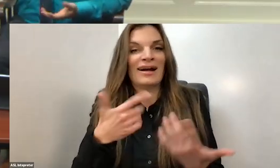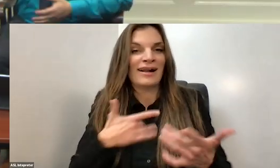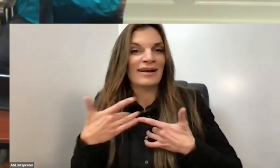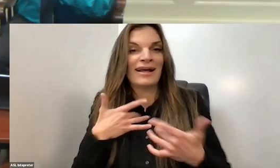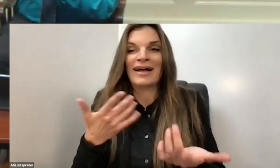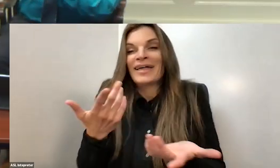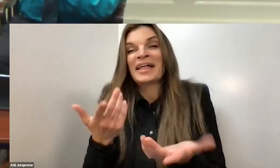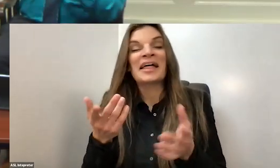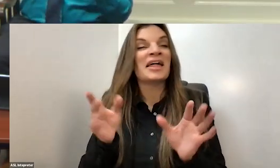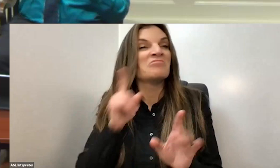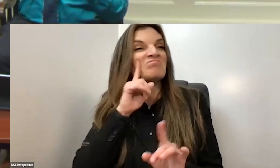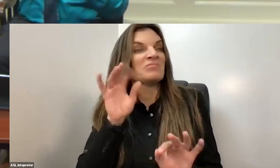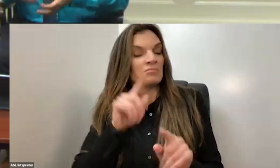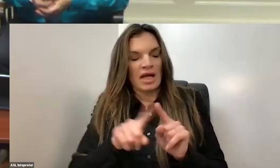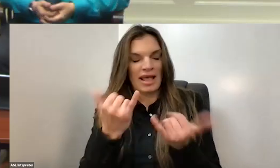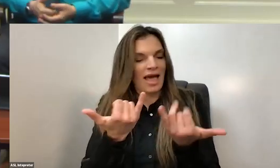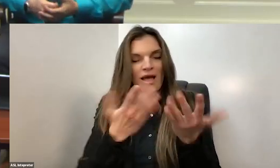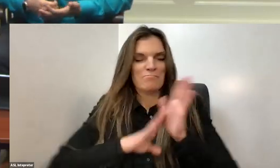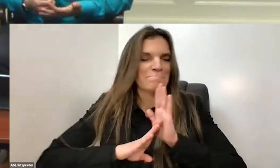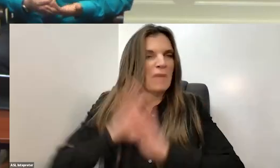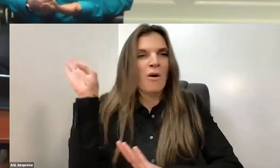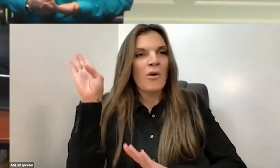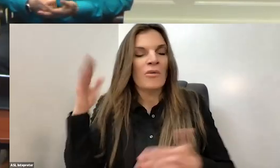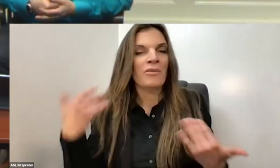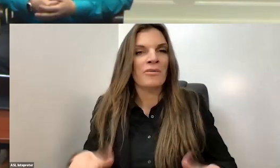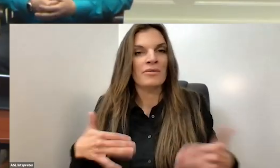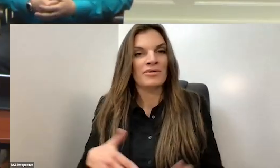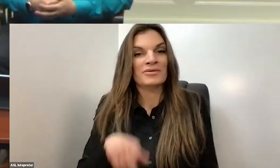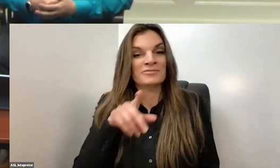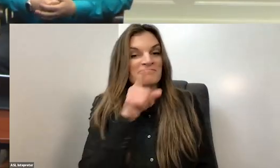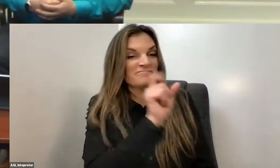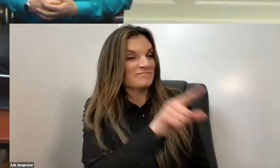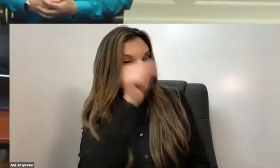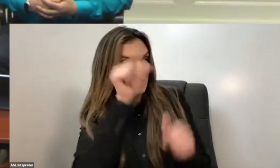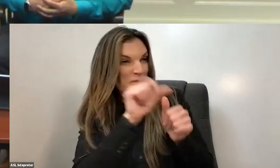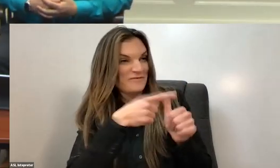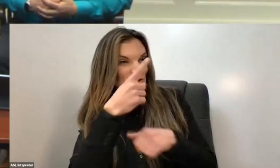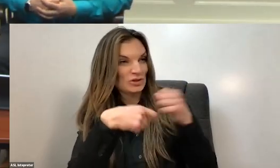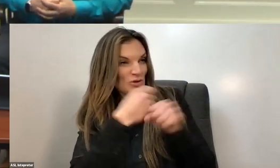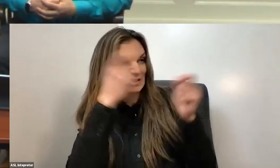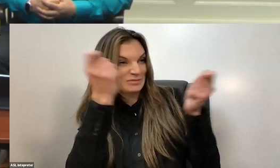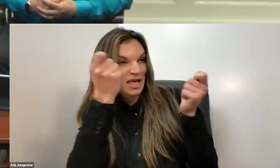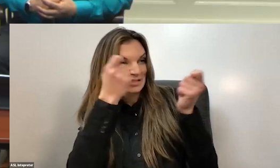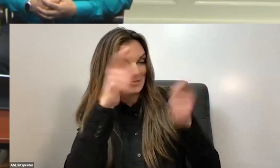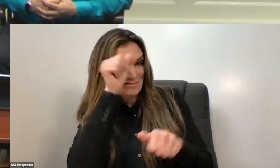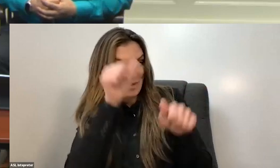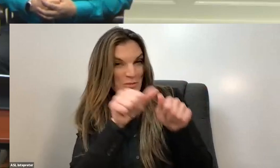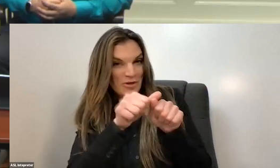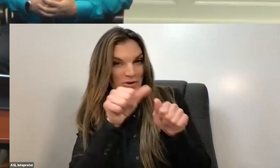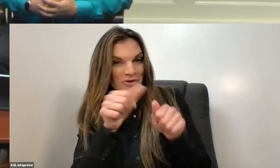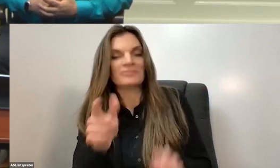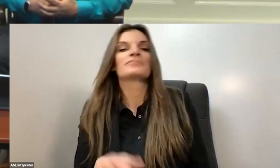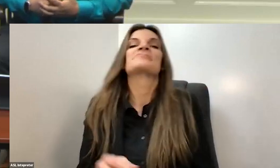you have any memories of what it was like the first year you celebrated Global Accessibility Awareness Day? Honestly, so the first year